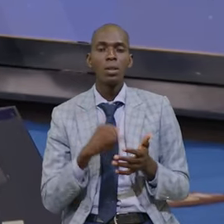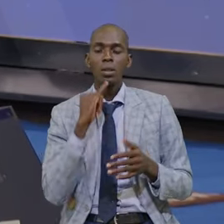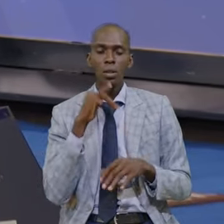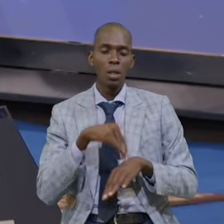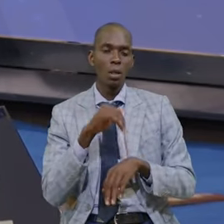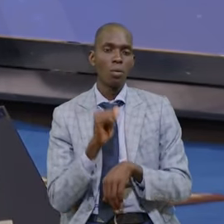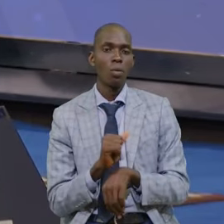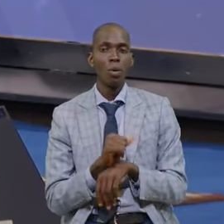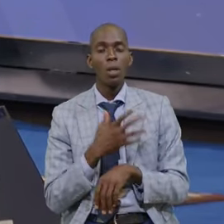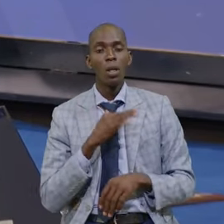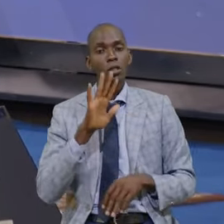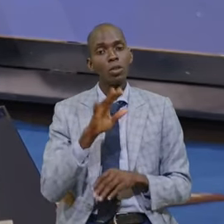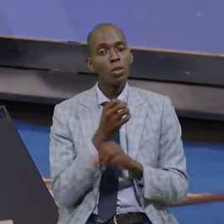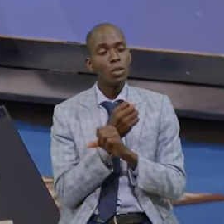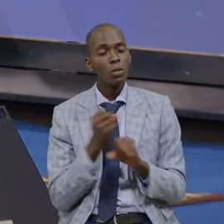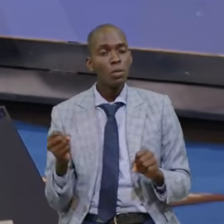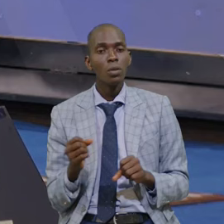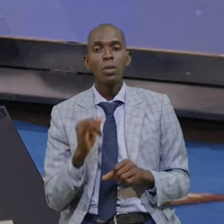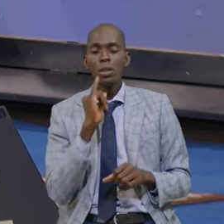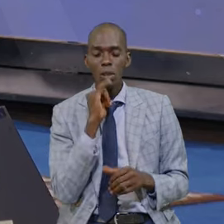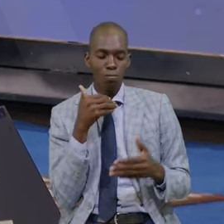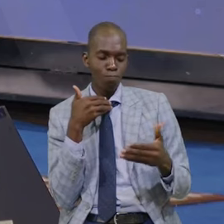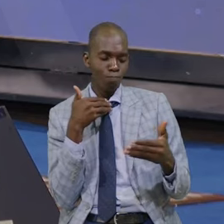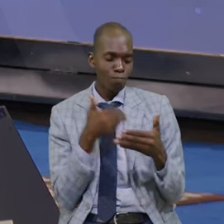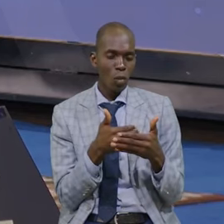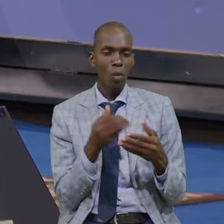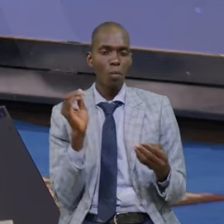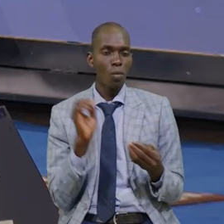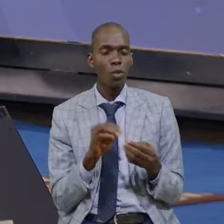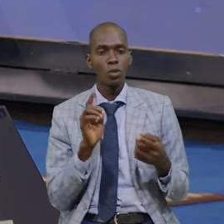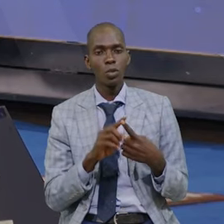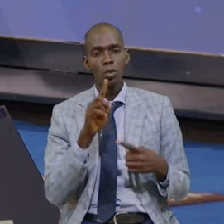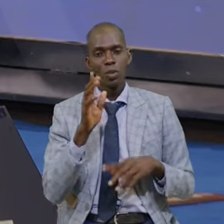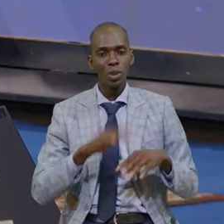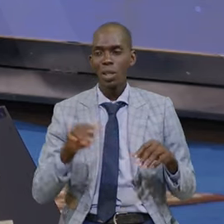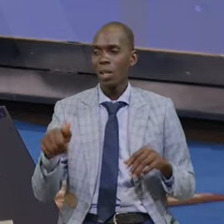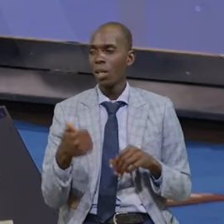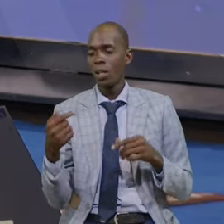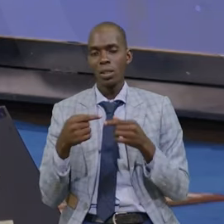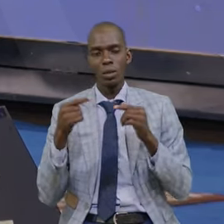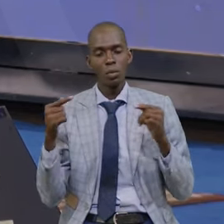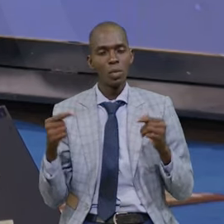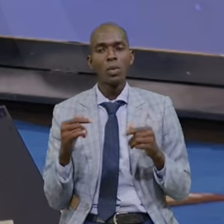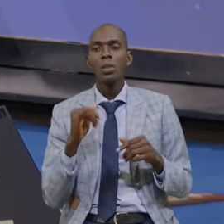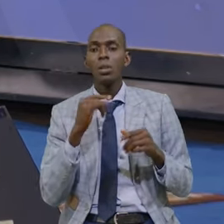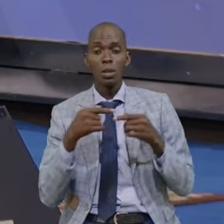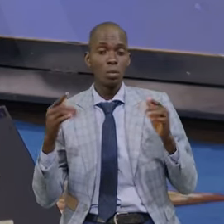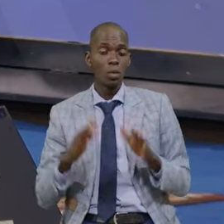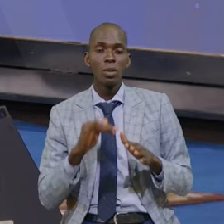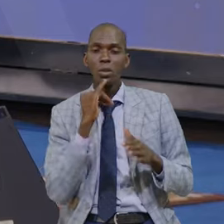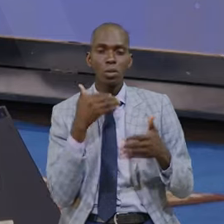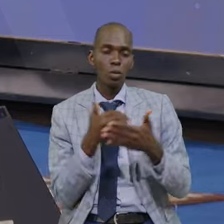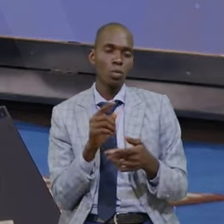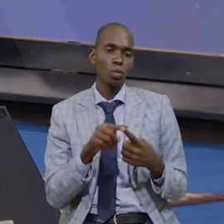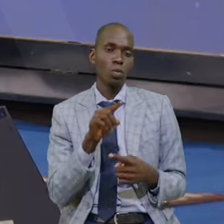your salvation is nearer to you than any enemy can be close to you. Your salvation is